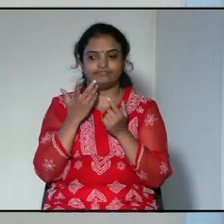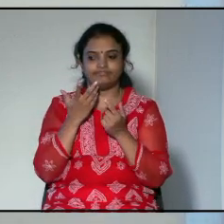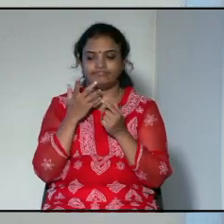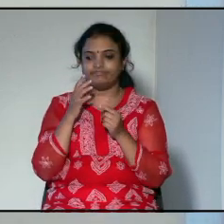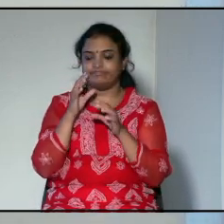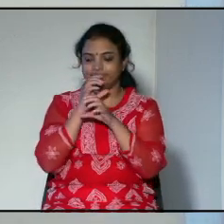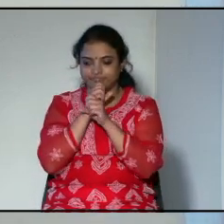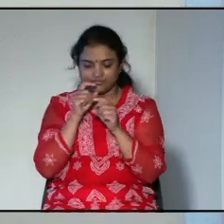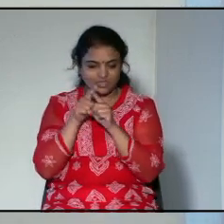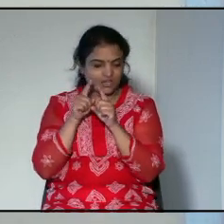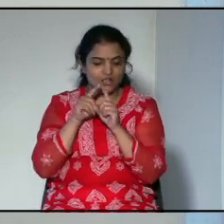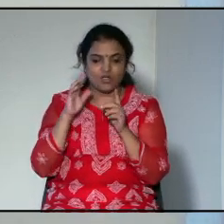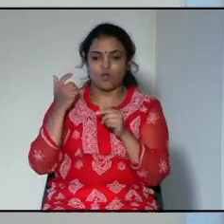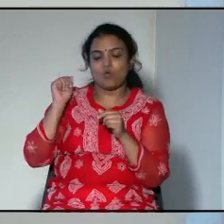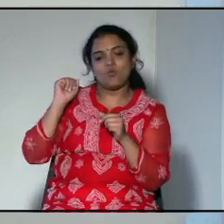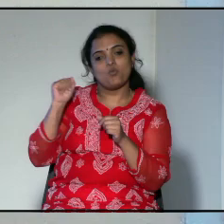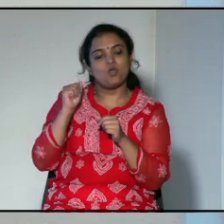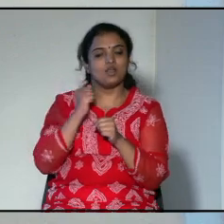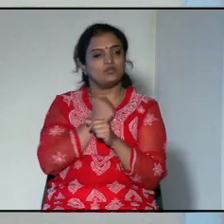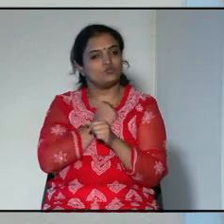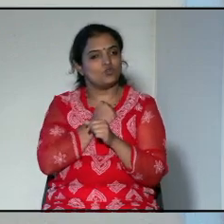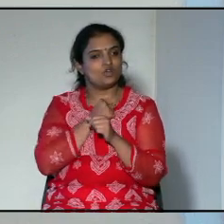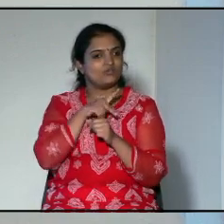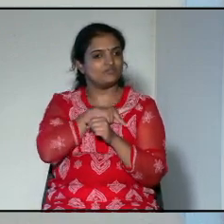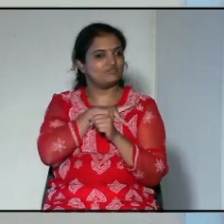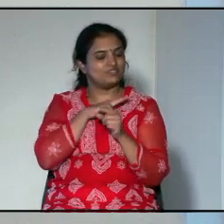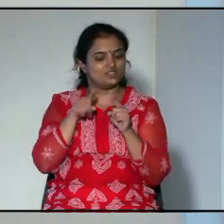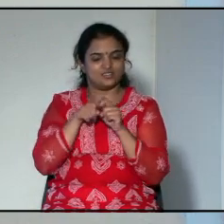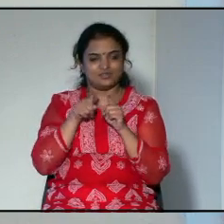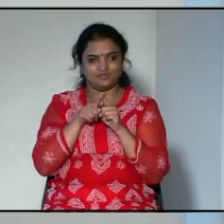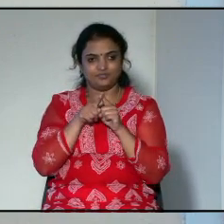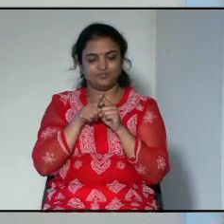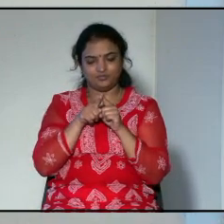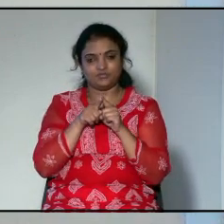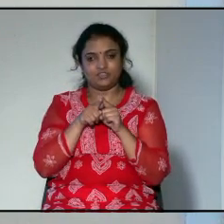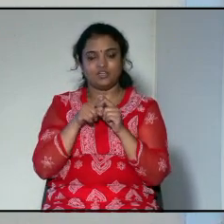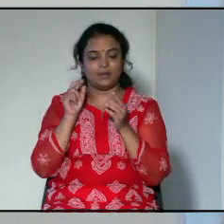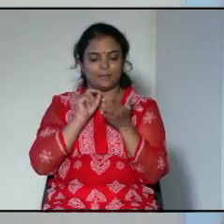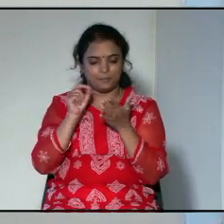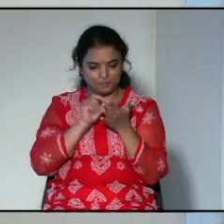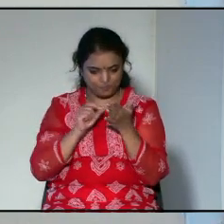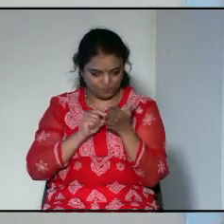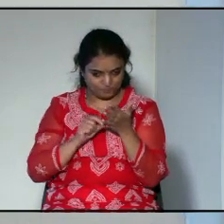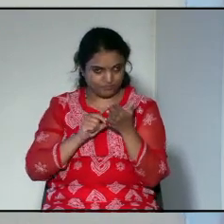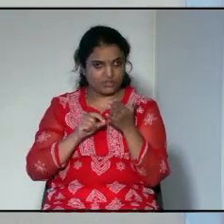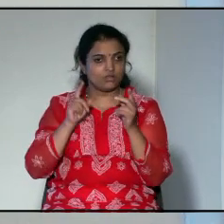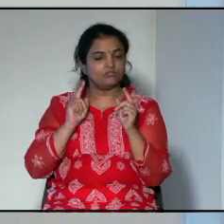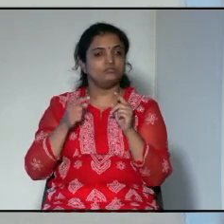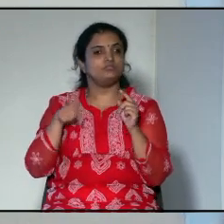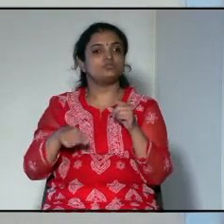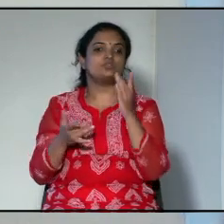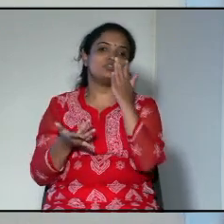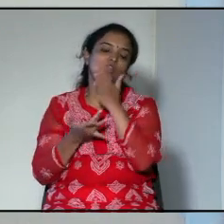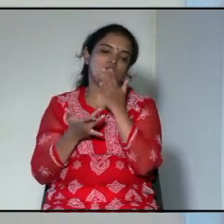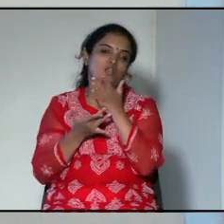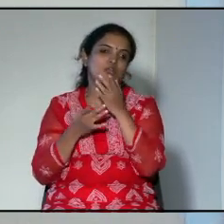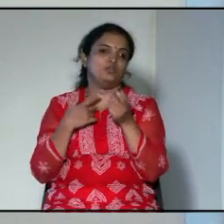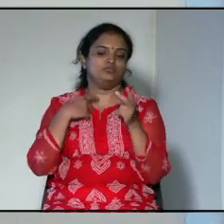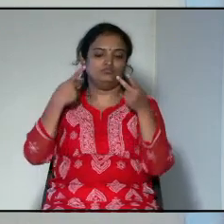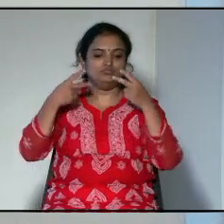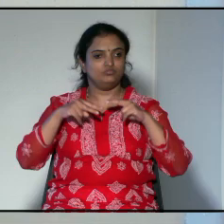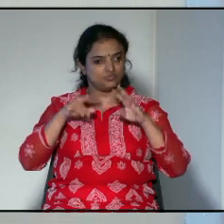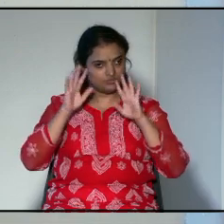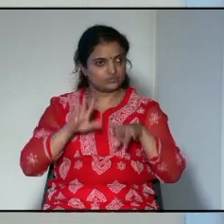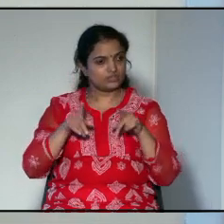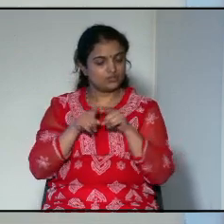of writing, which have been digitized by Rakesh Sahni of Gallery Rasa in Calcutta.